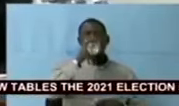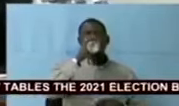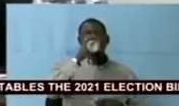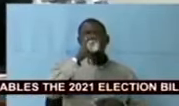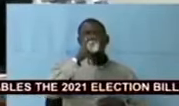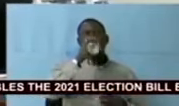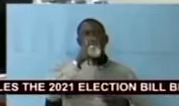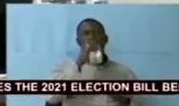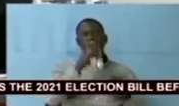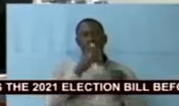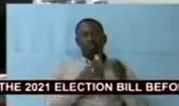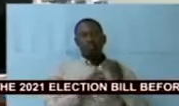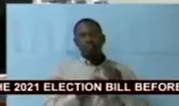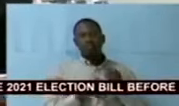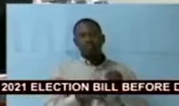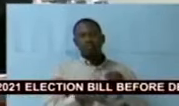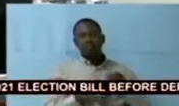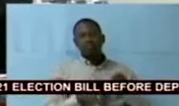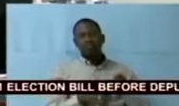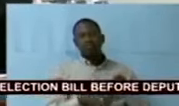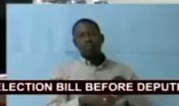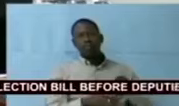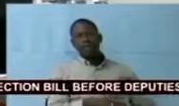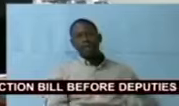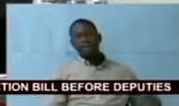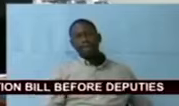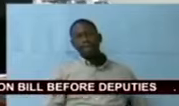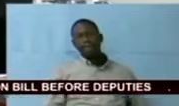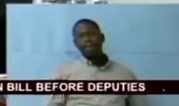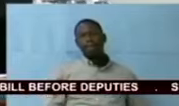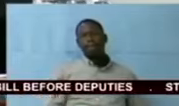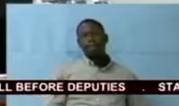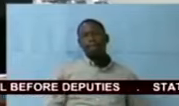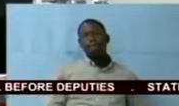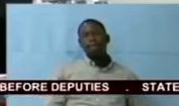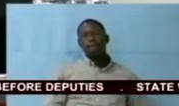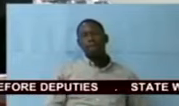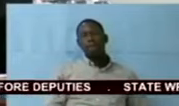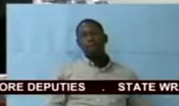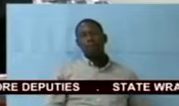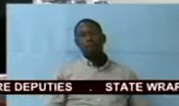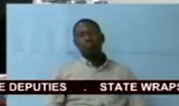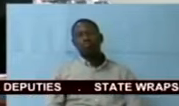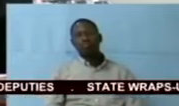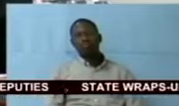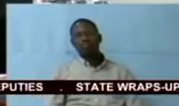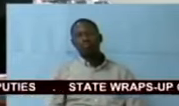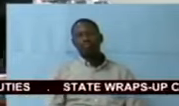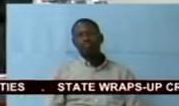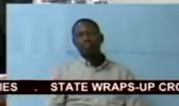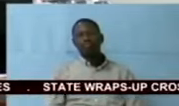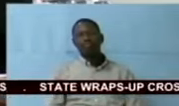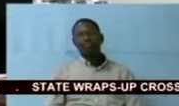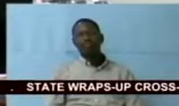benka kiti bundal de wala kay munafal ka ni festival ta ka ke suter lang de ka fme ID bari dolla jang ateje.